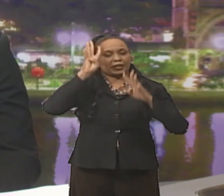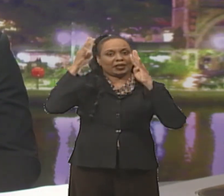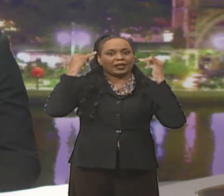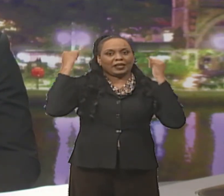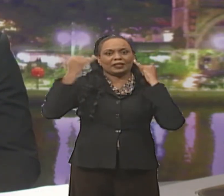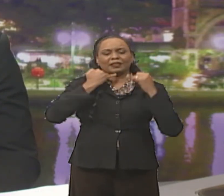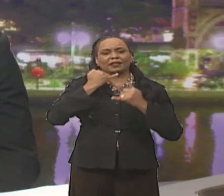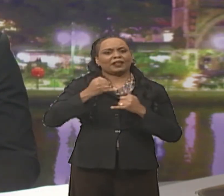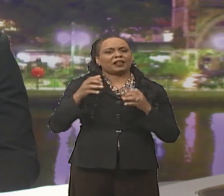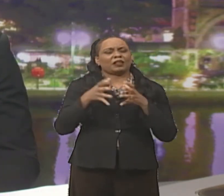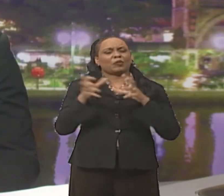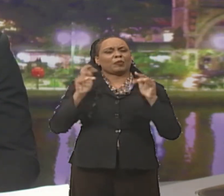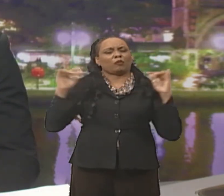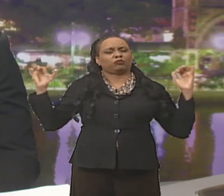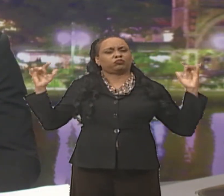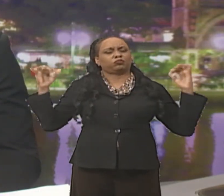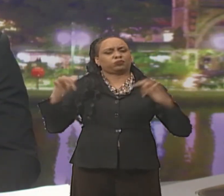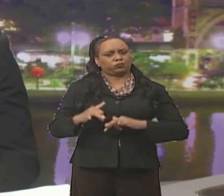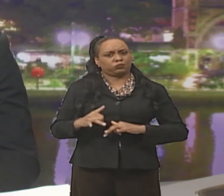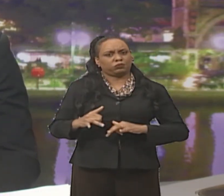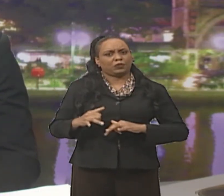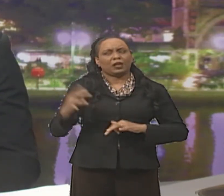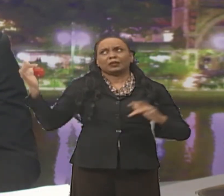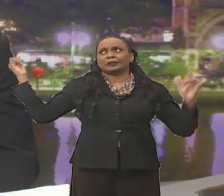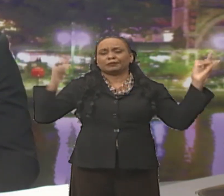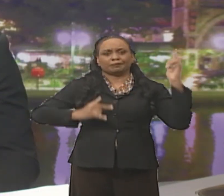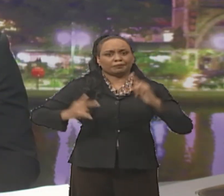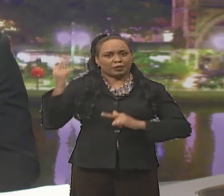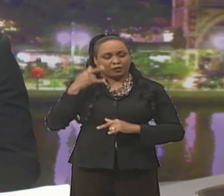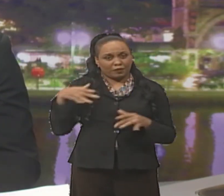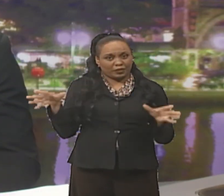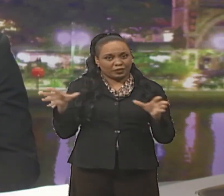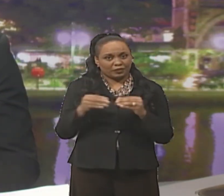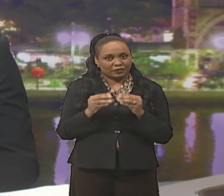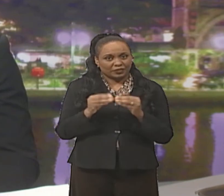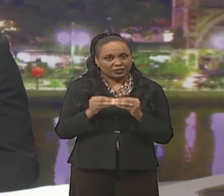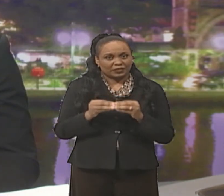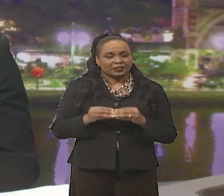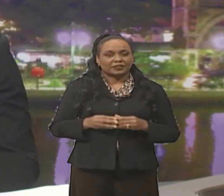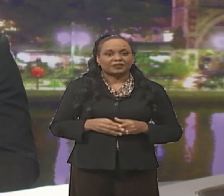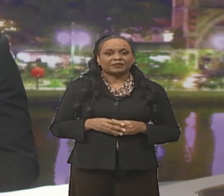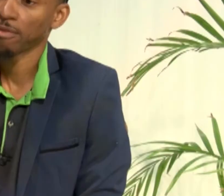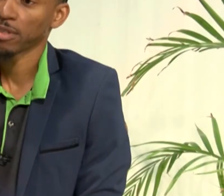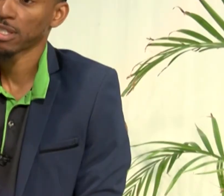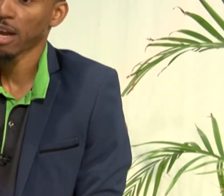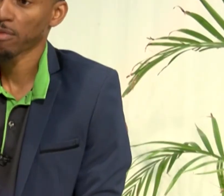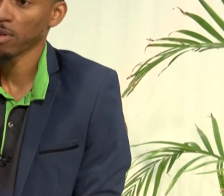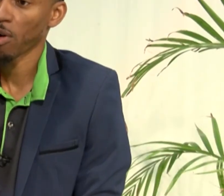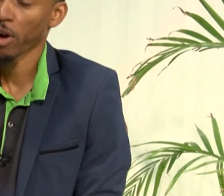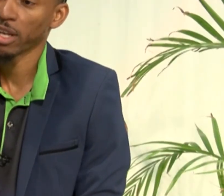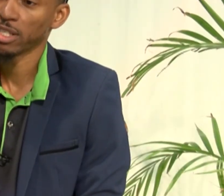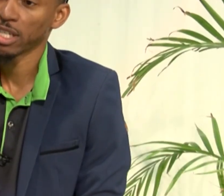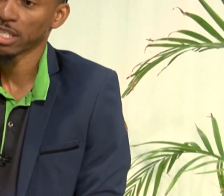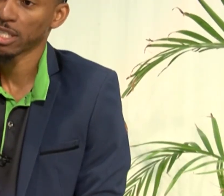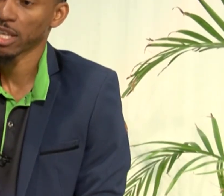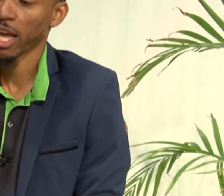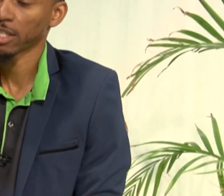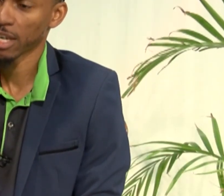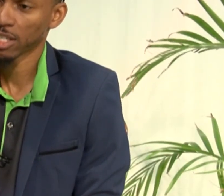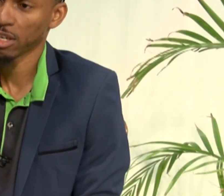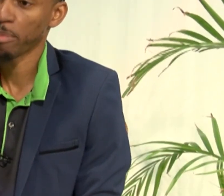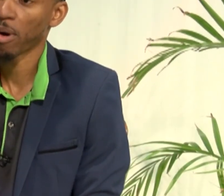with scores of people coming to Barbados, especially for the conference. We're glad to have several